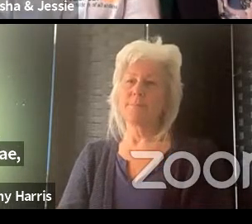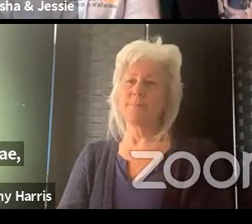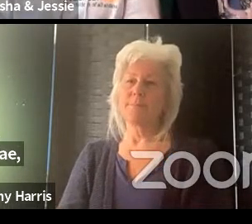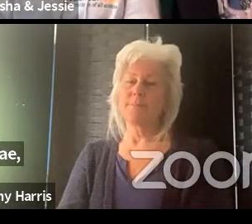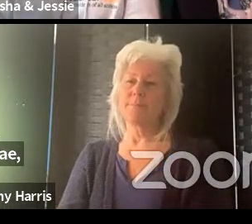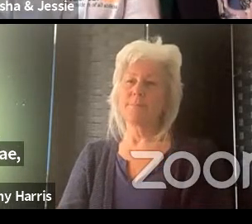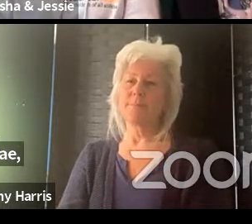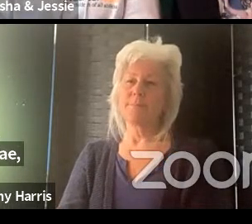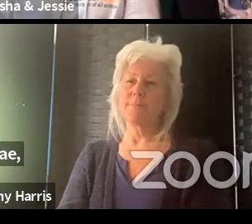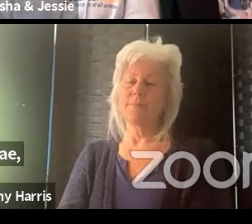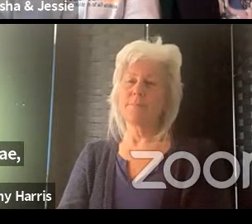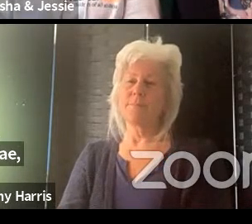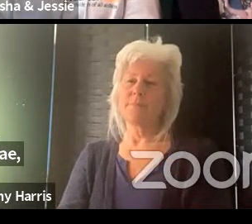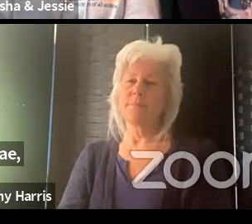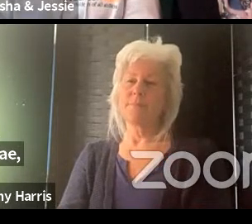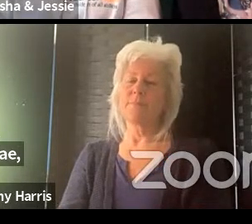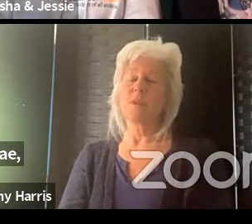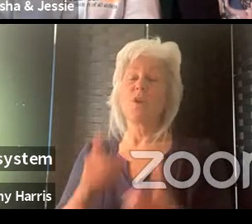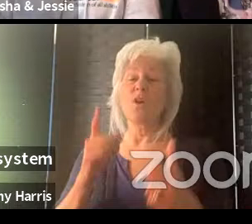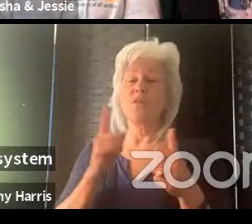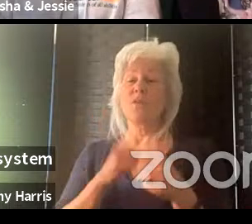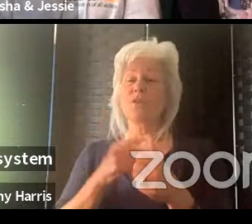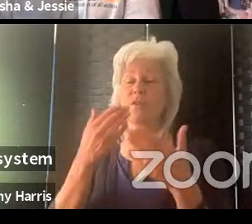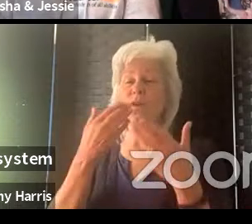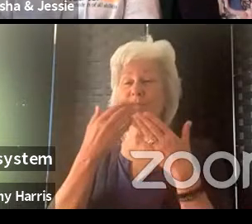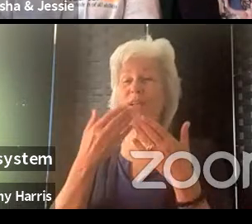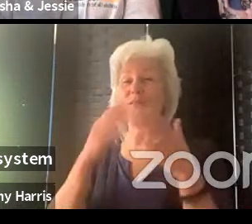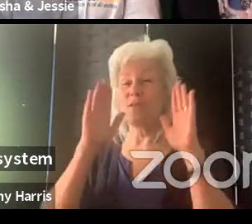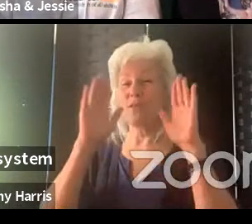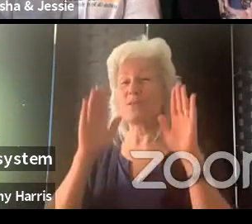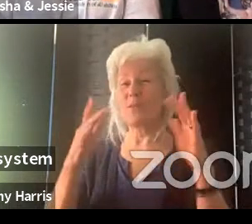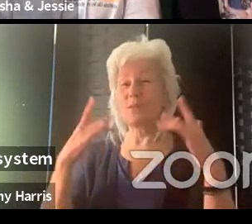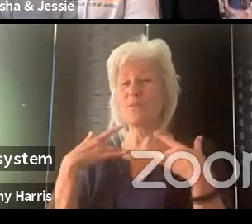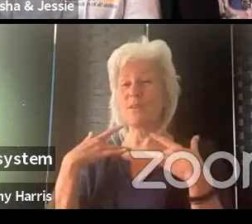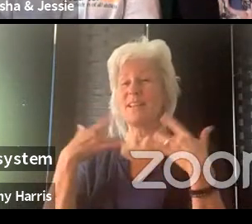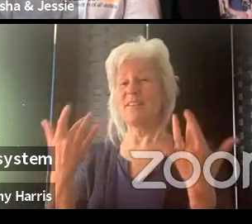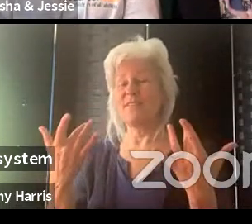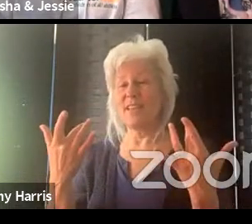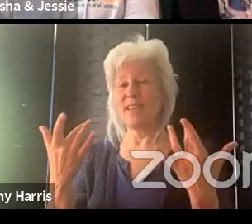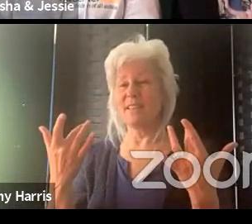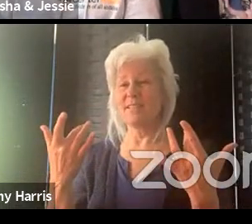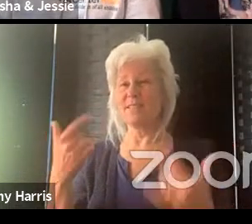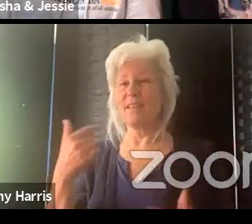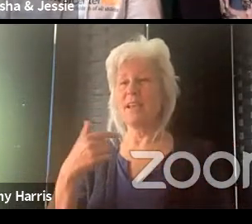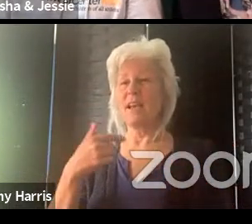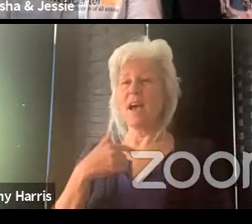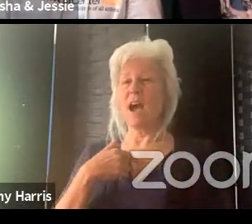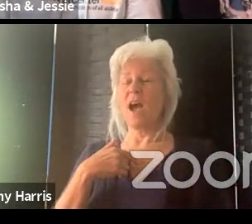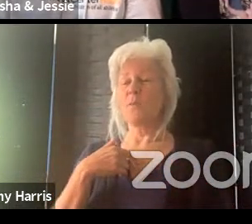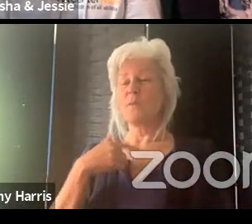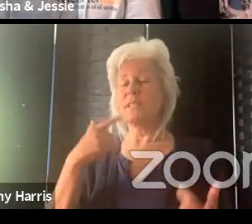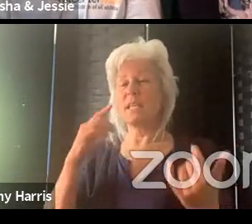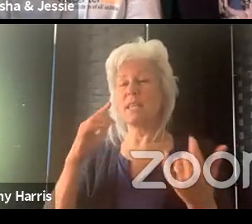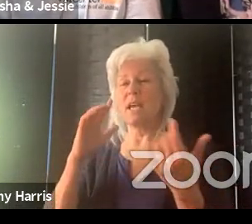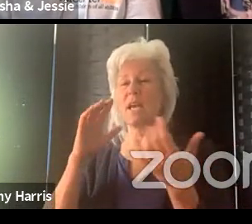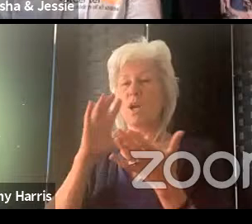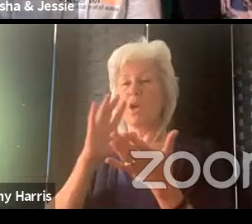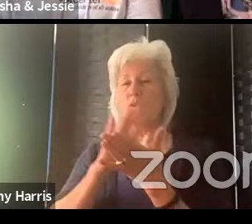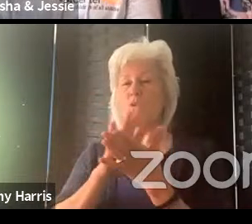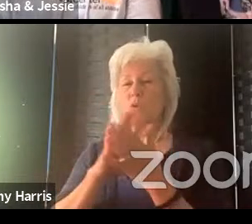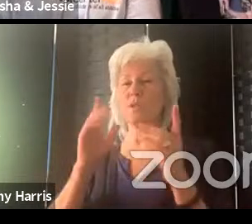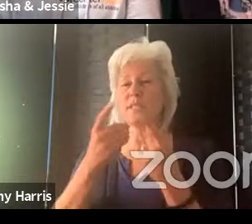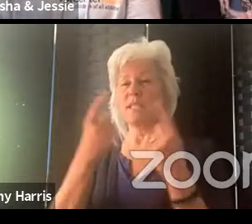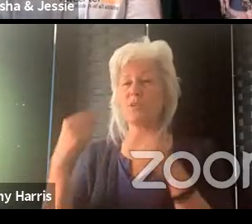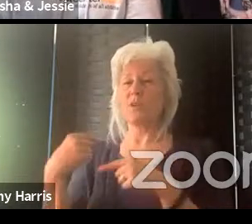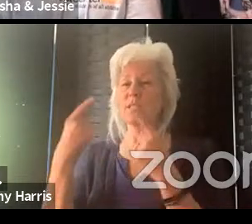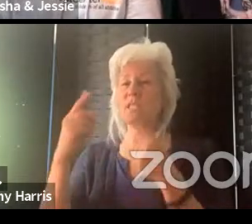First of all, thank you for this wonderful event. I was in the Sauquah School District since fourth grade. The school that I